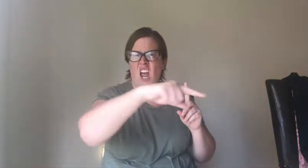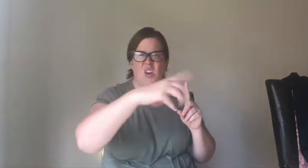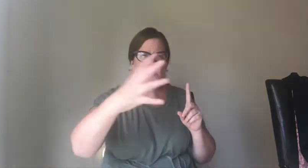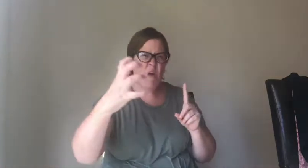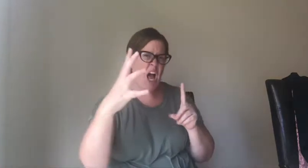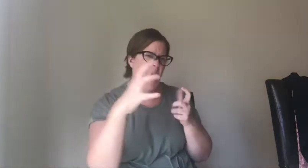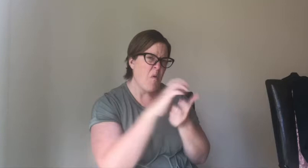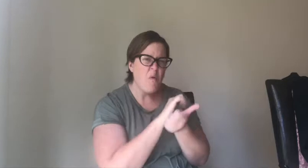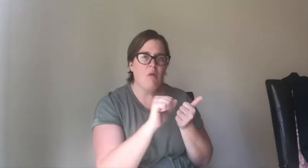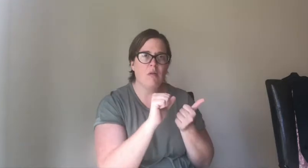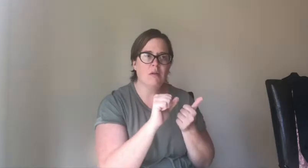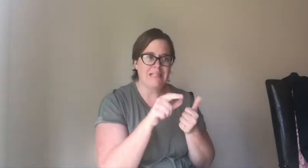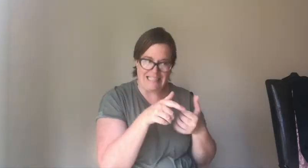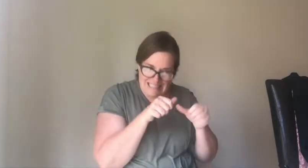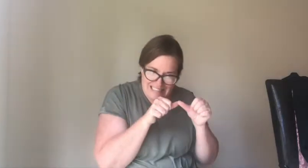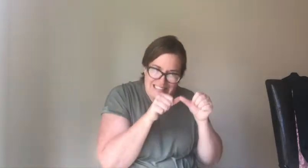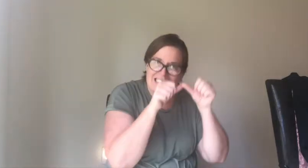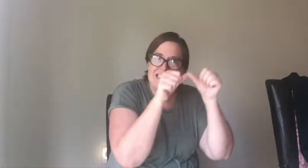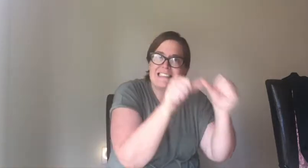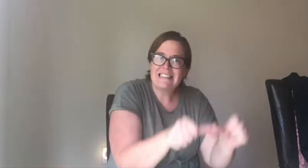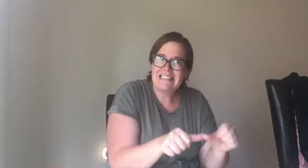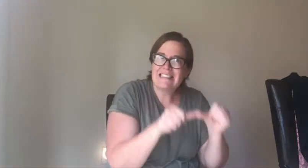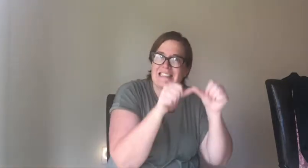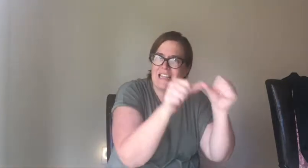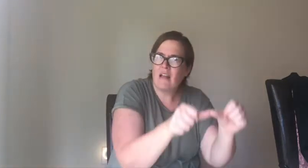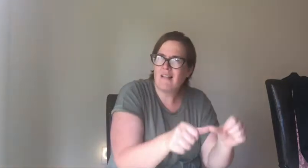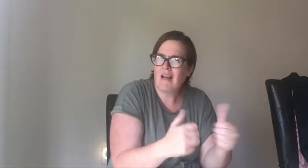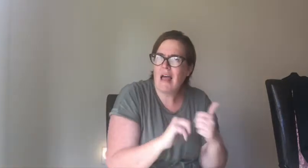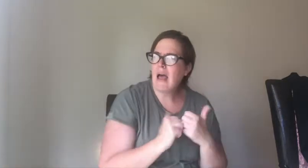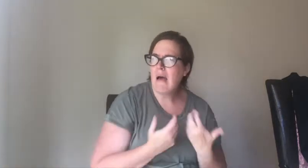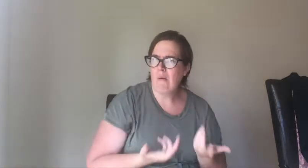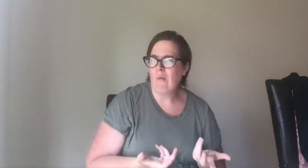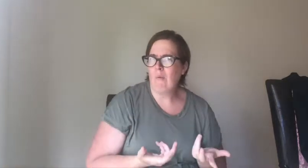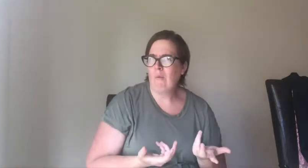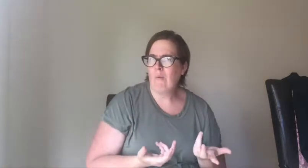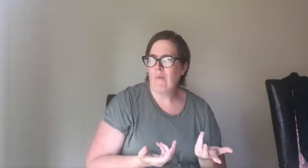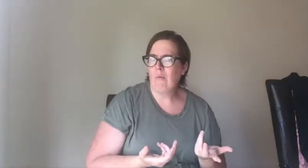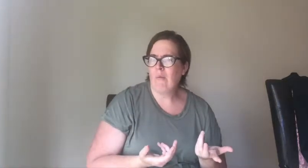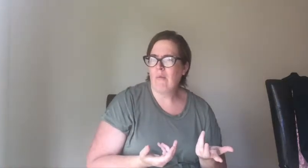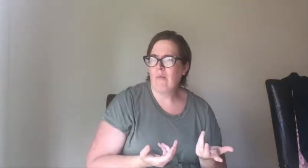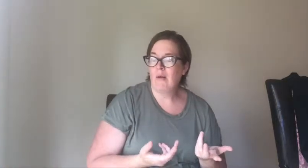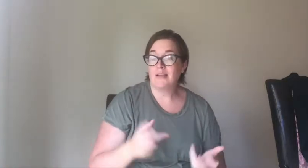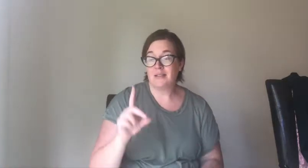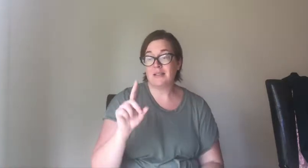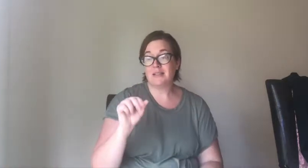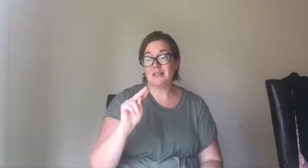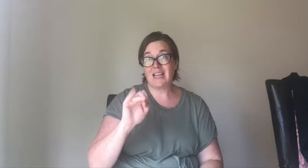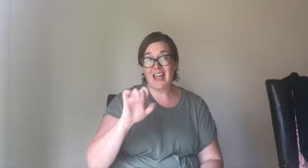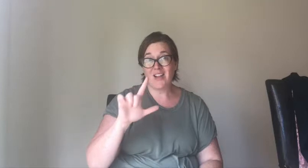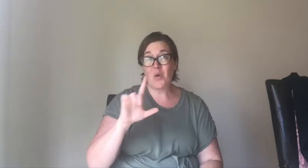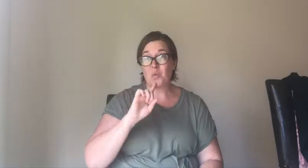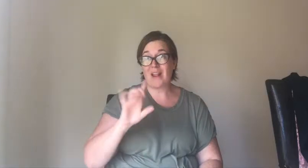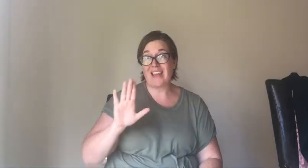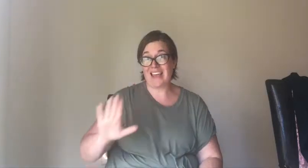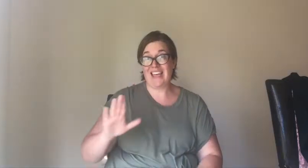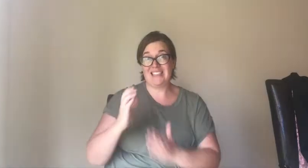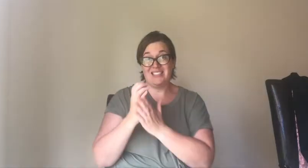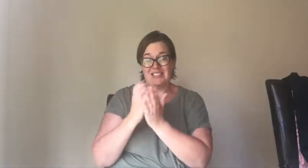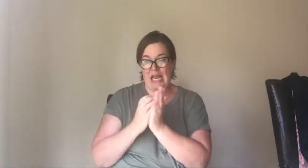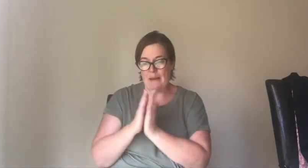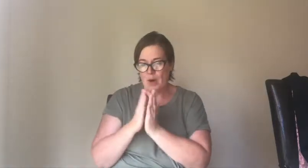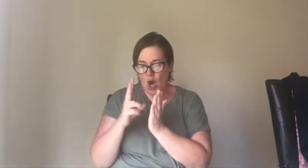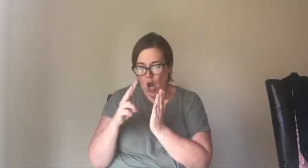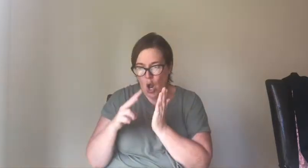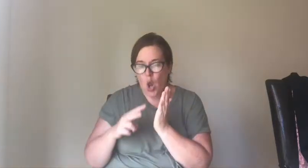the book of Daniel in the Bible is basically a story about how God's people can survive and